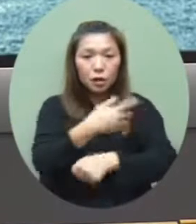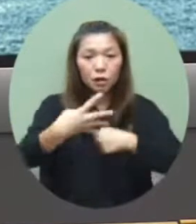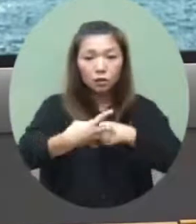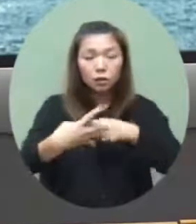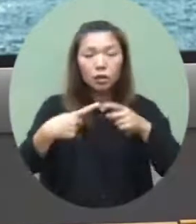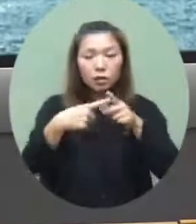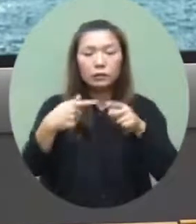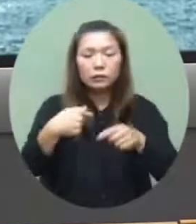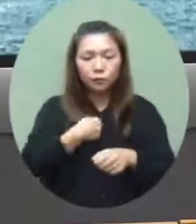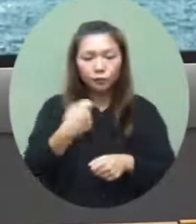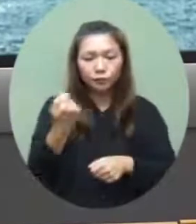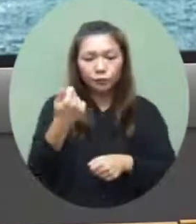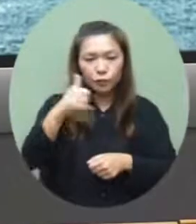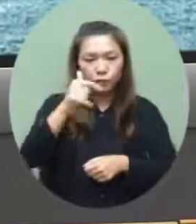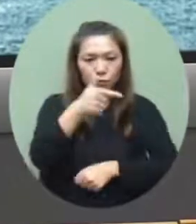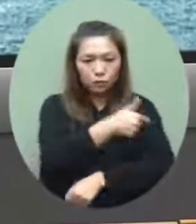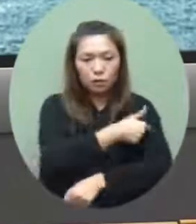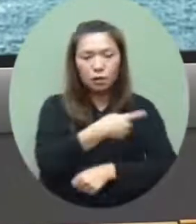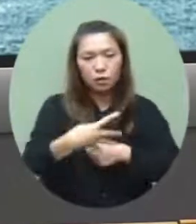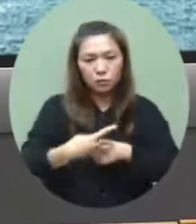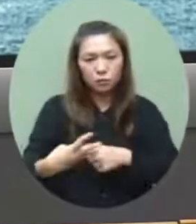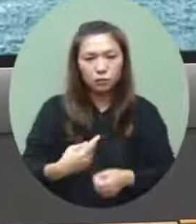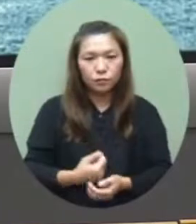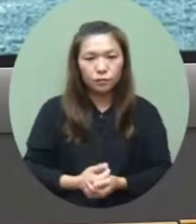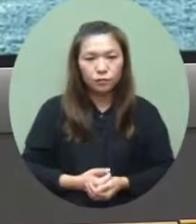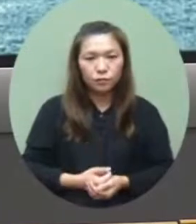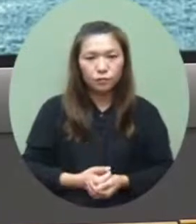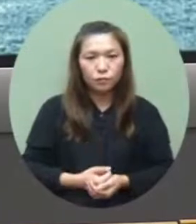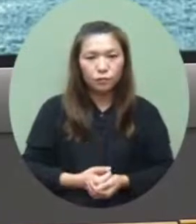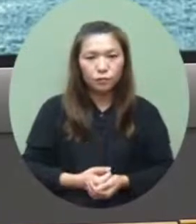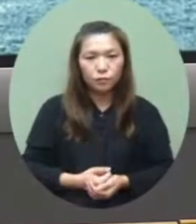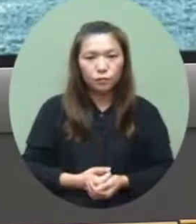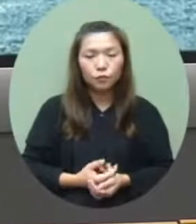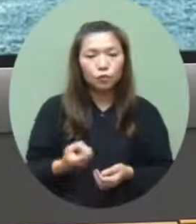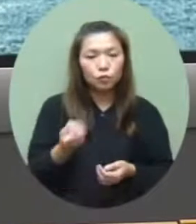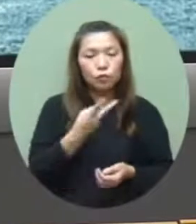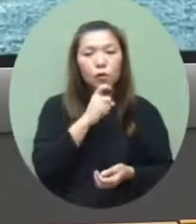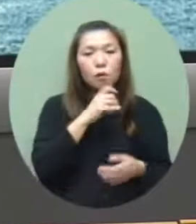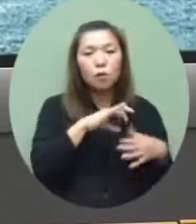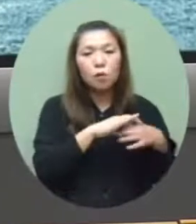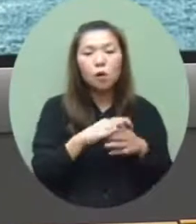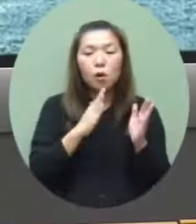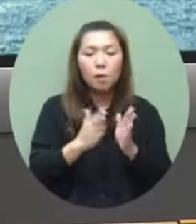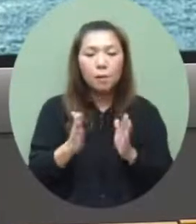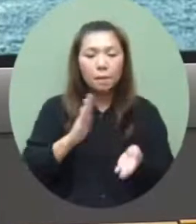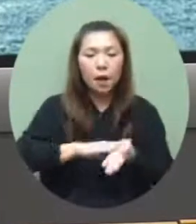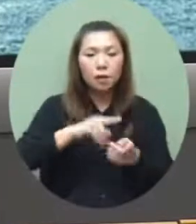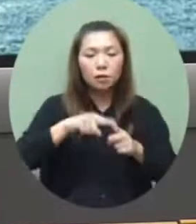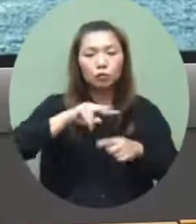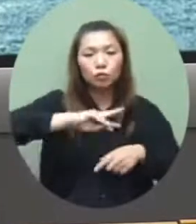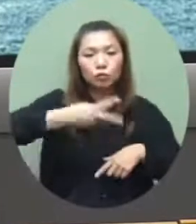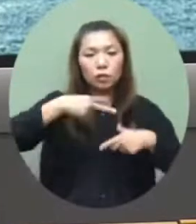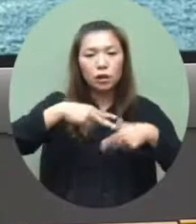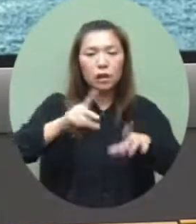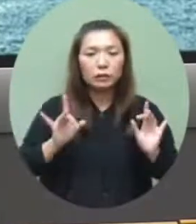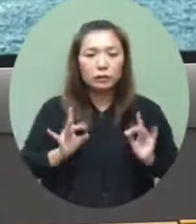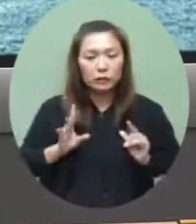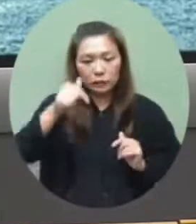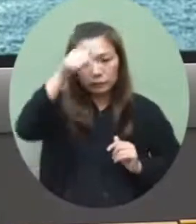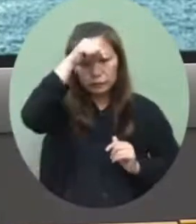of 50 could get the fourth dose as well. We also urge the public to get vaccinated as quickly as